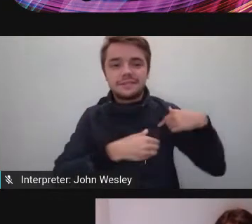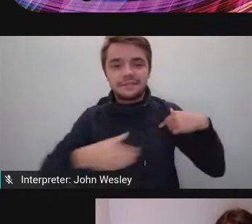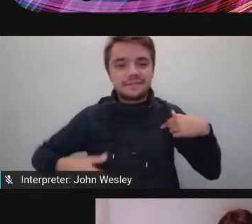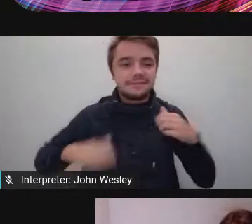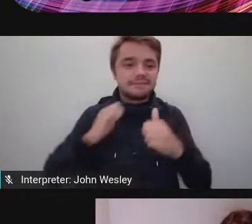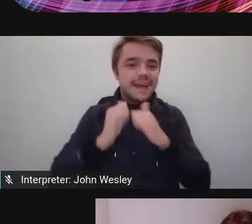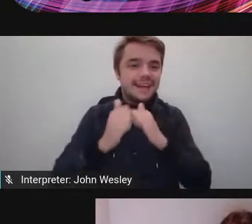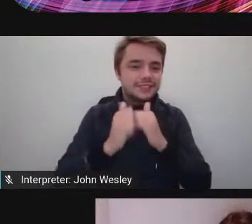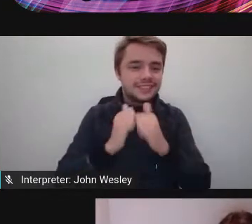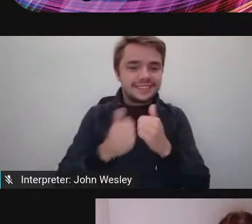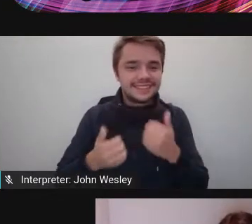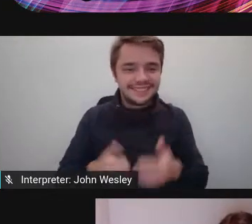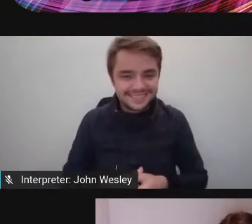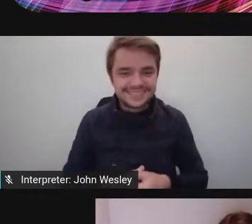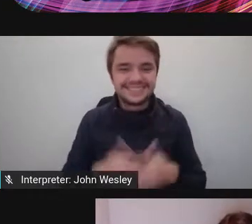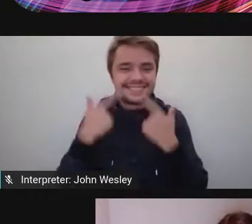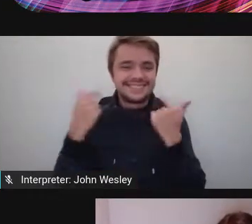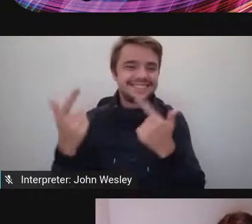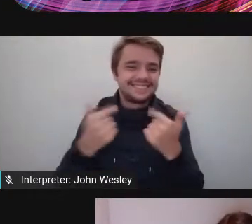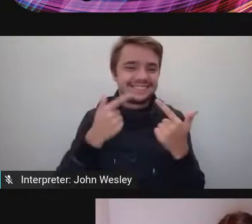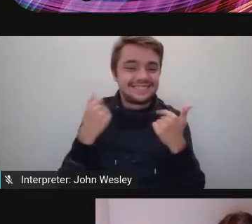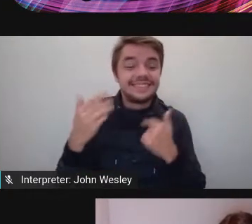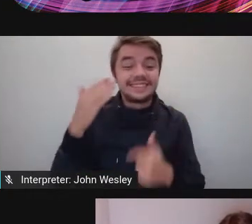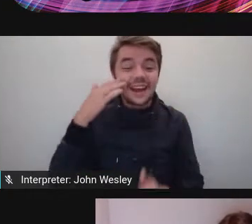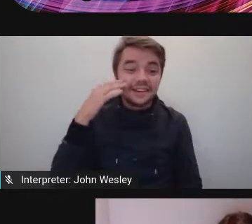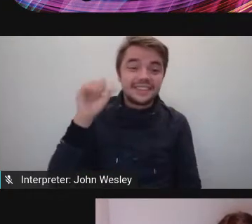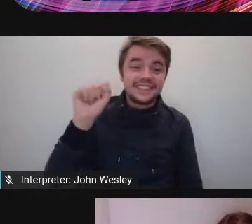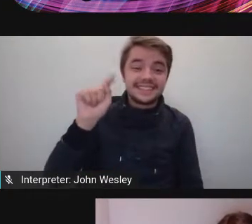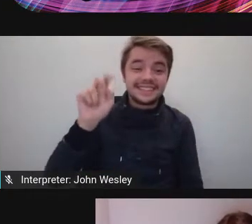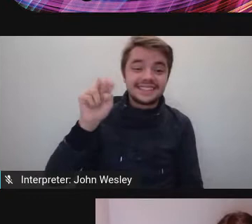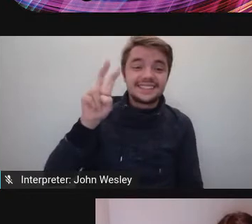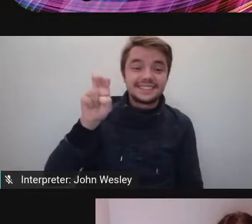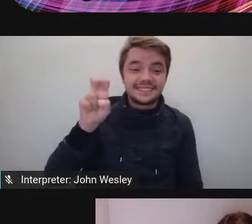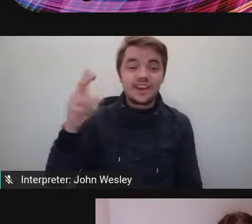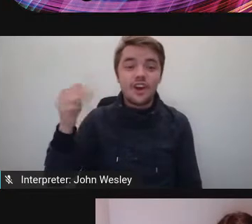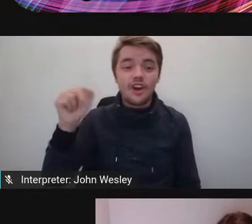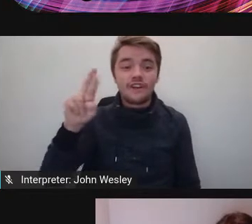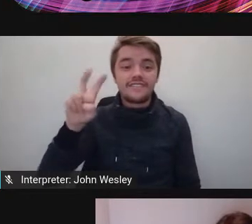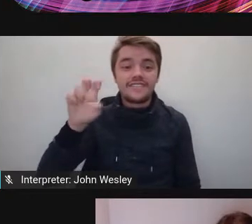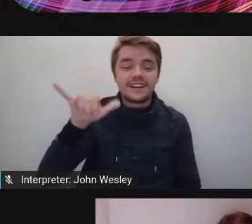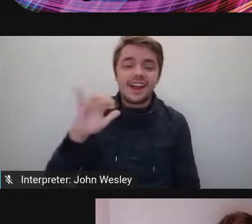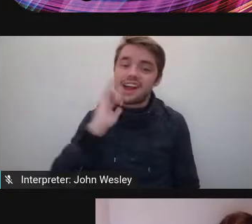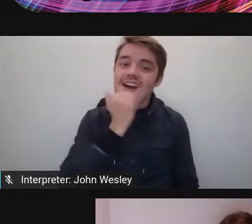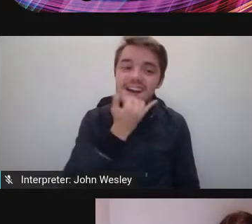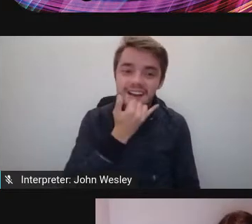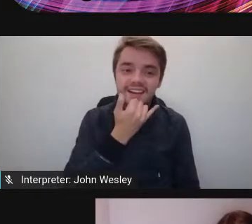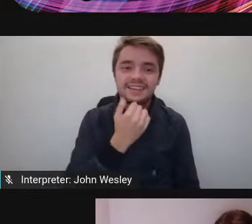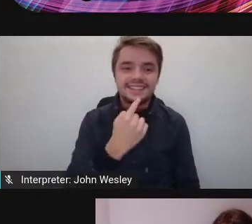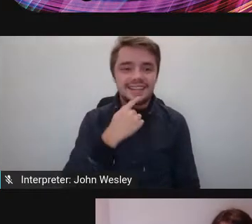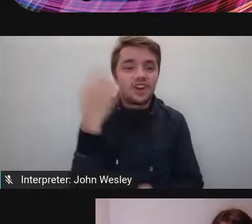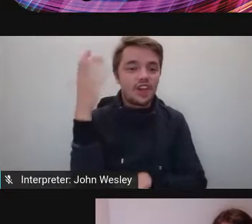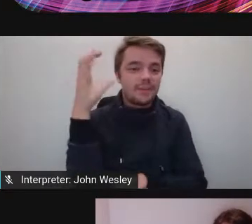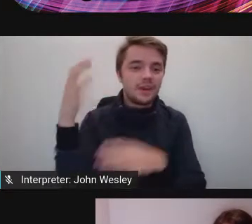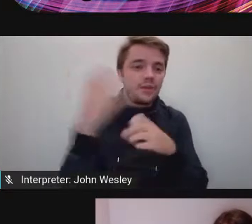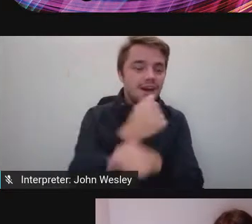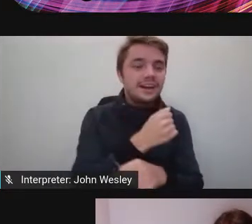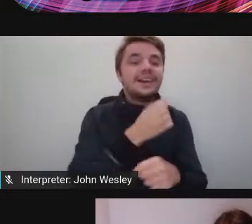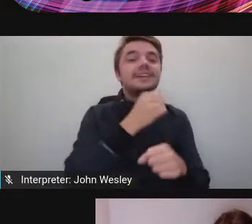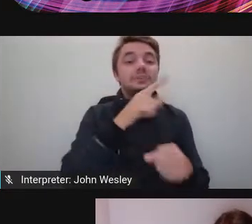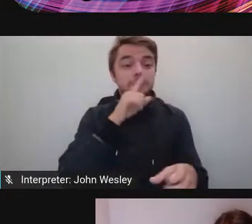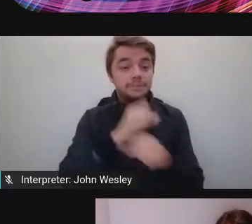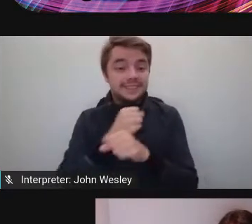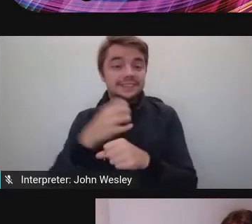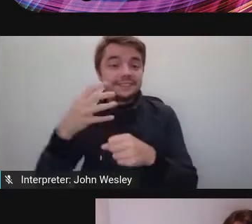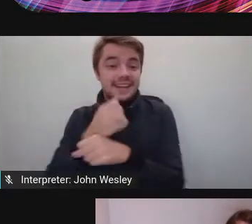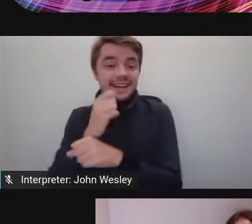You know, when Steve Harvey mistakenly announced Colombia as the winner, and it was Miss Philippines. So we